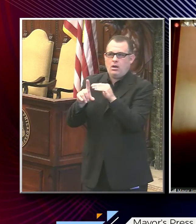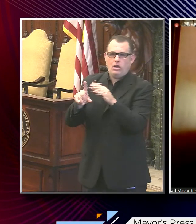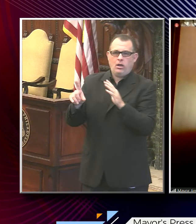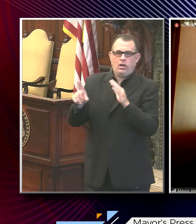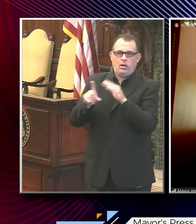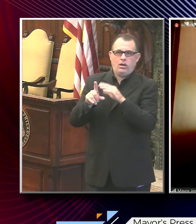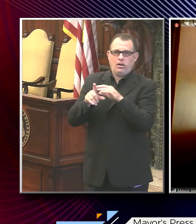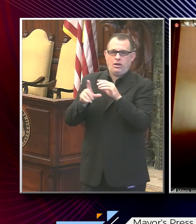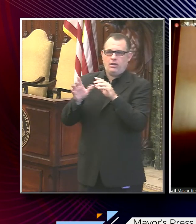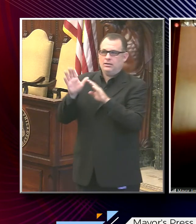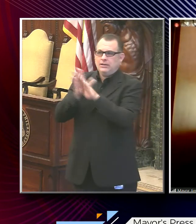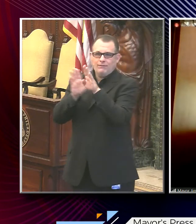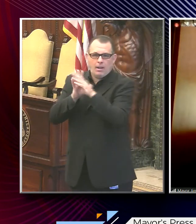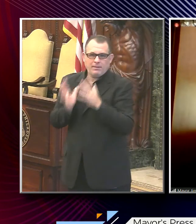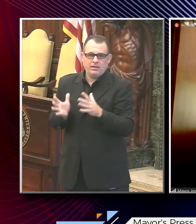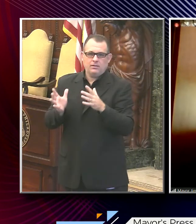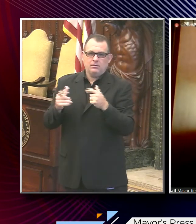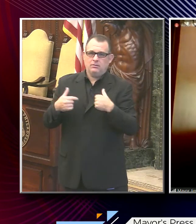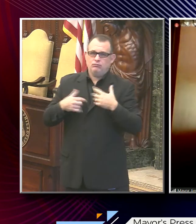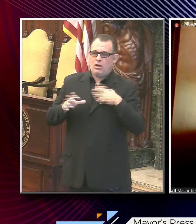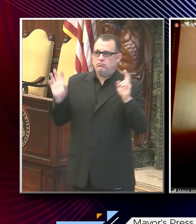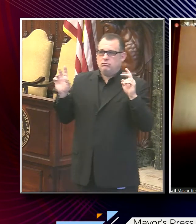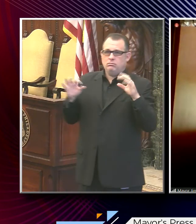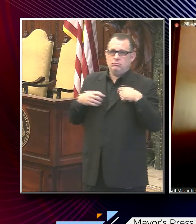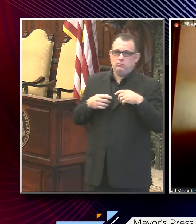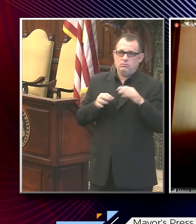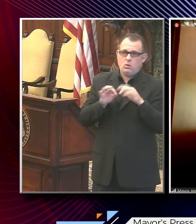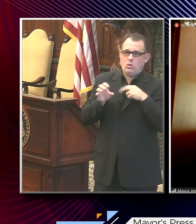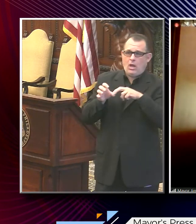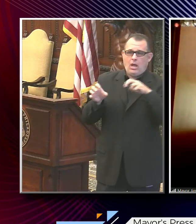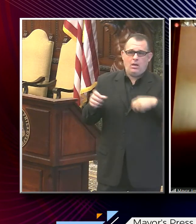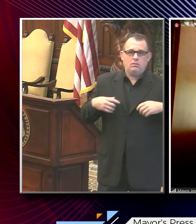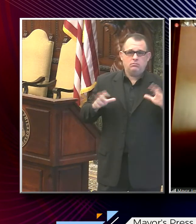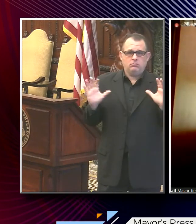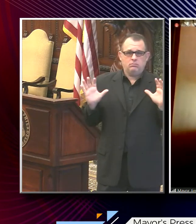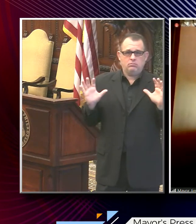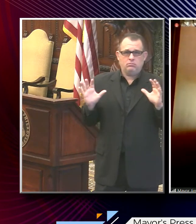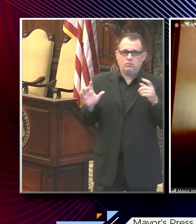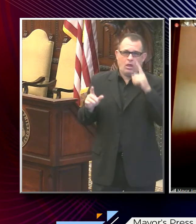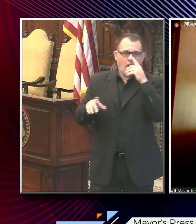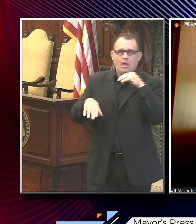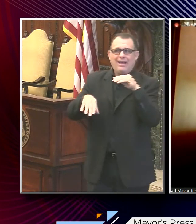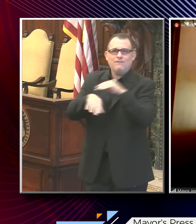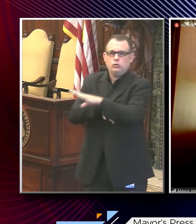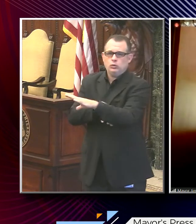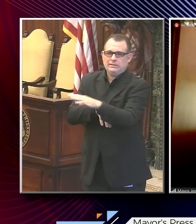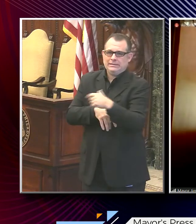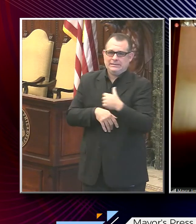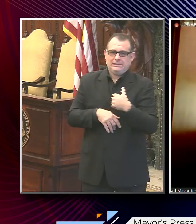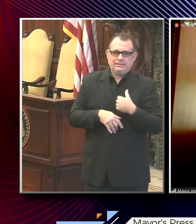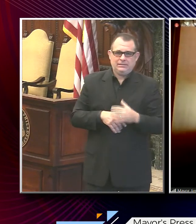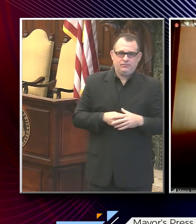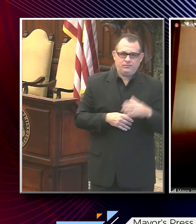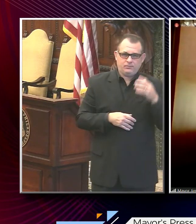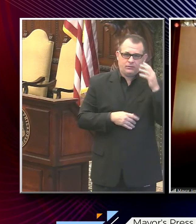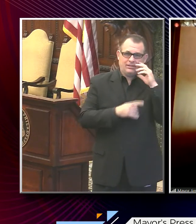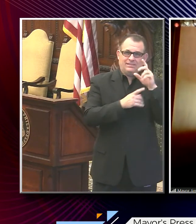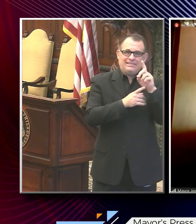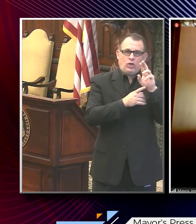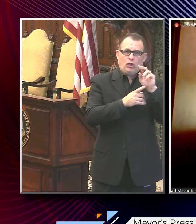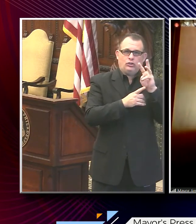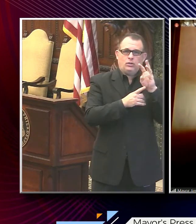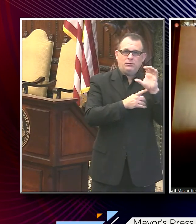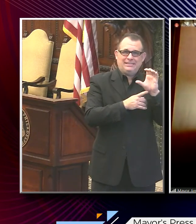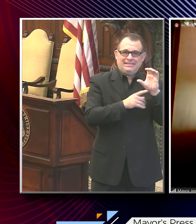any particular development proposal process. I trust DRWC and their process to come up with the